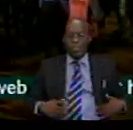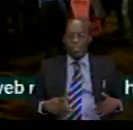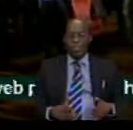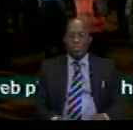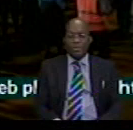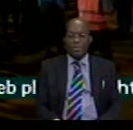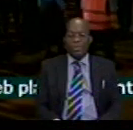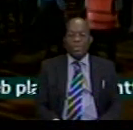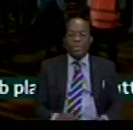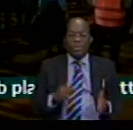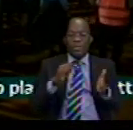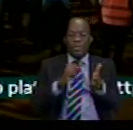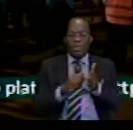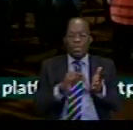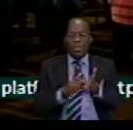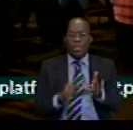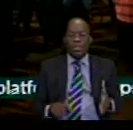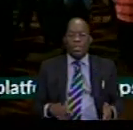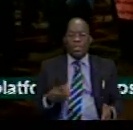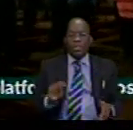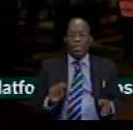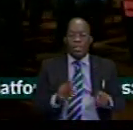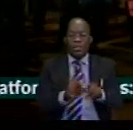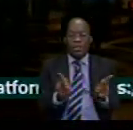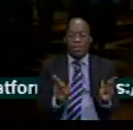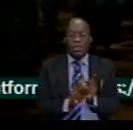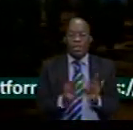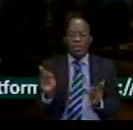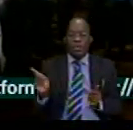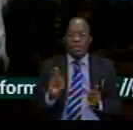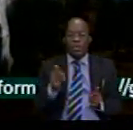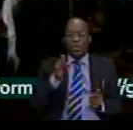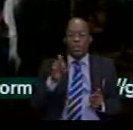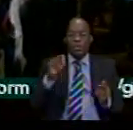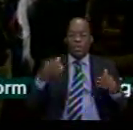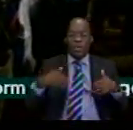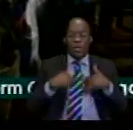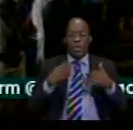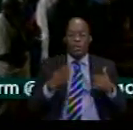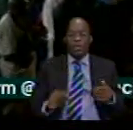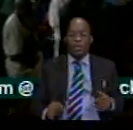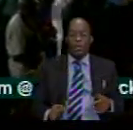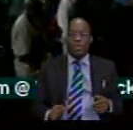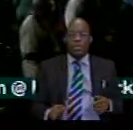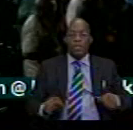Check the place where you are having the challenge.